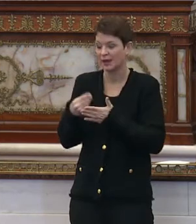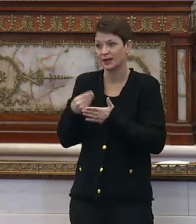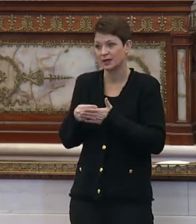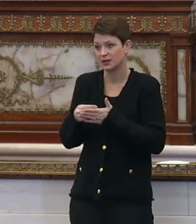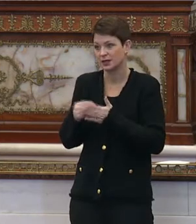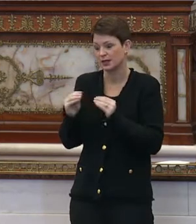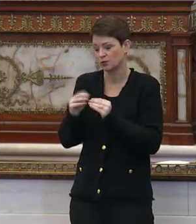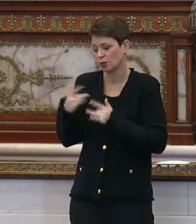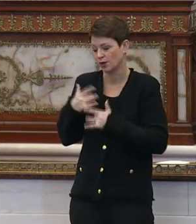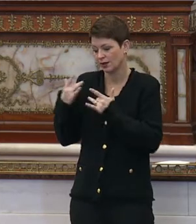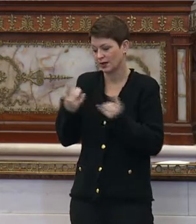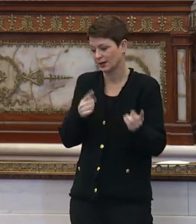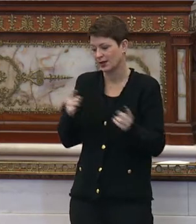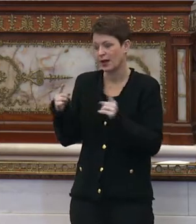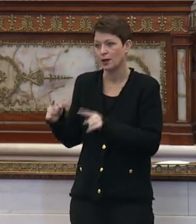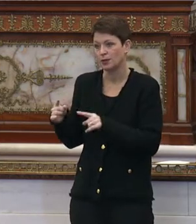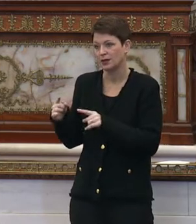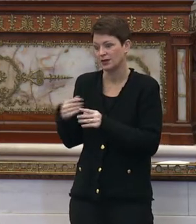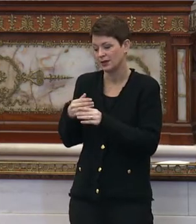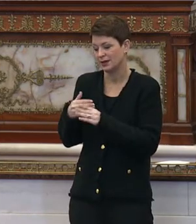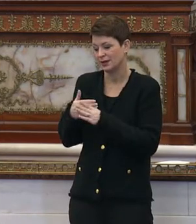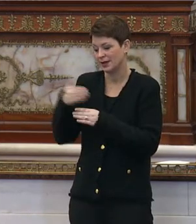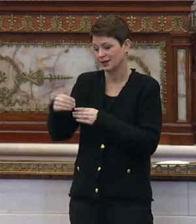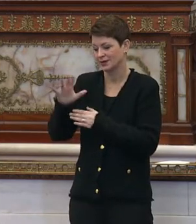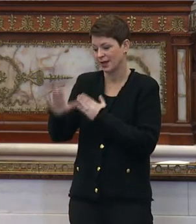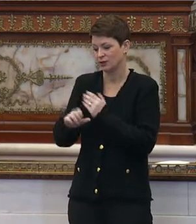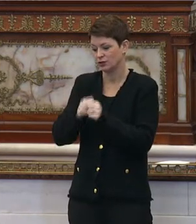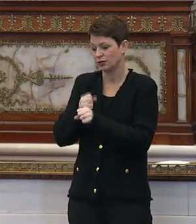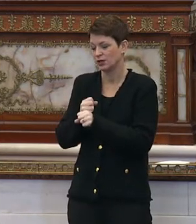will more likely occur in next calendar year of